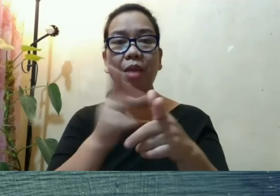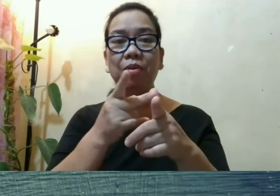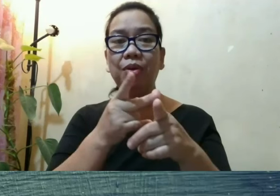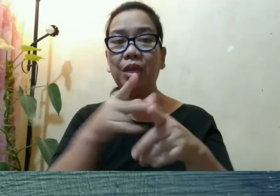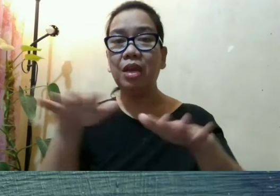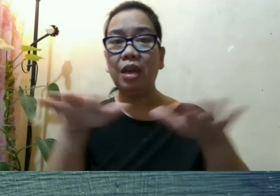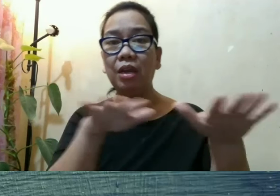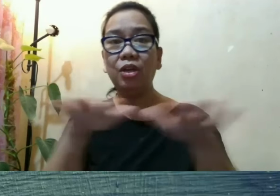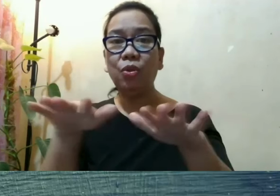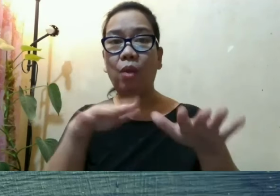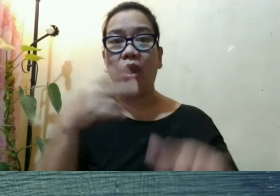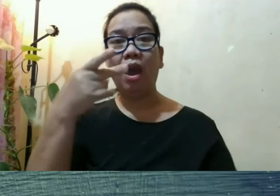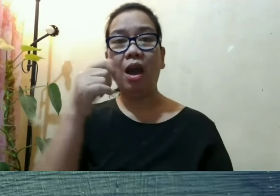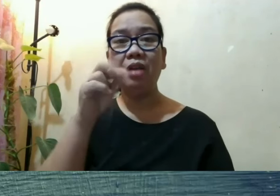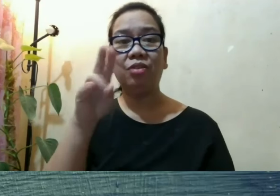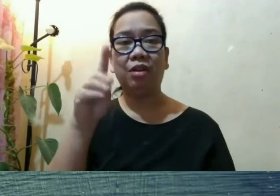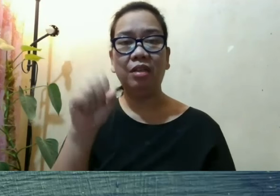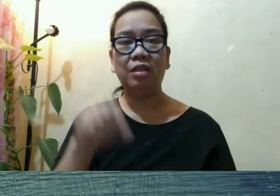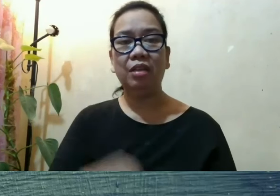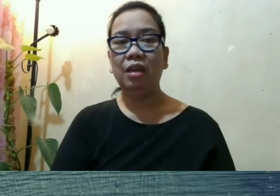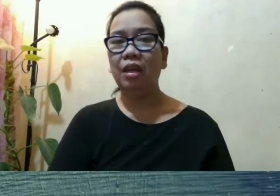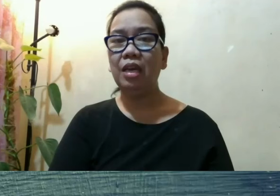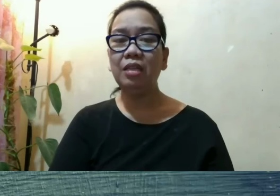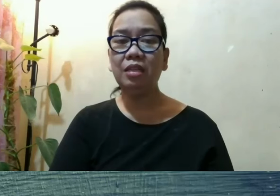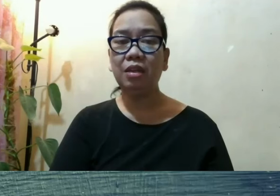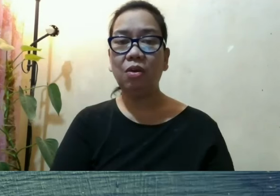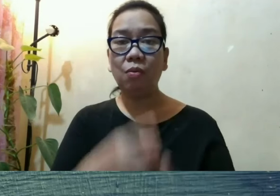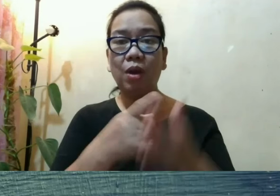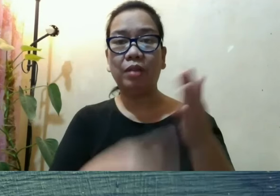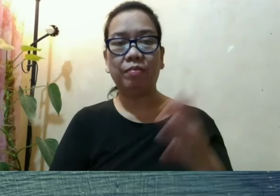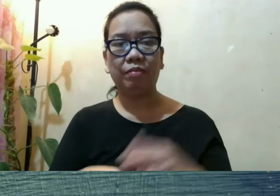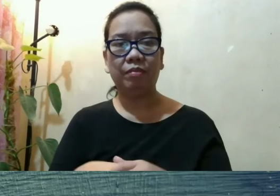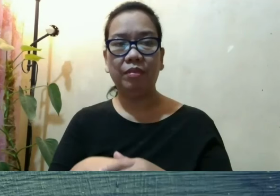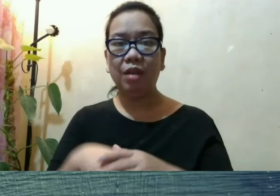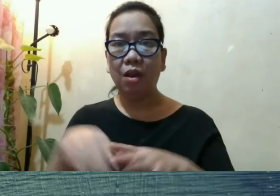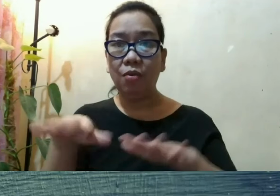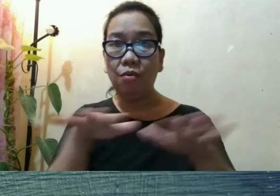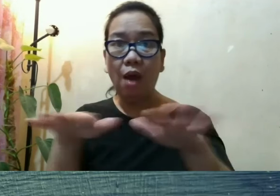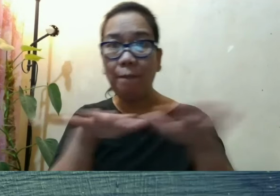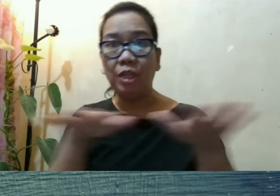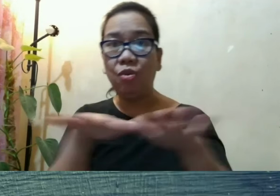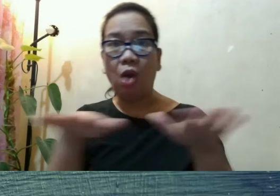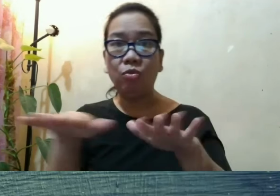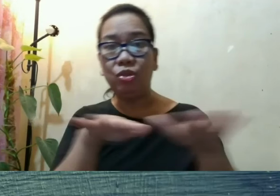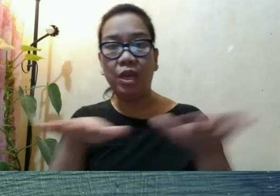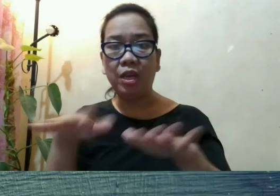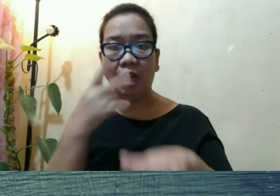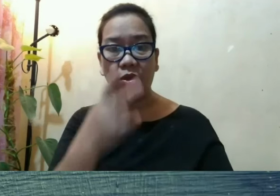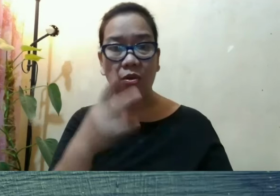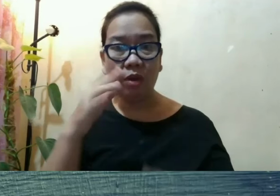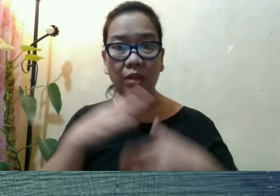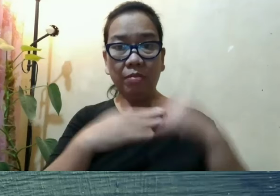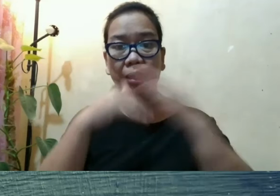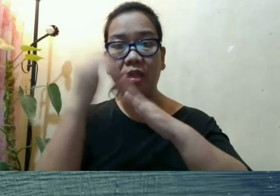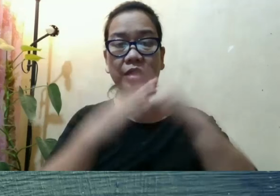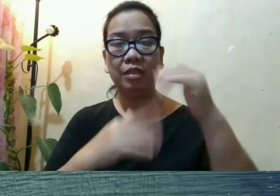The primary earthquake hazard is what? Rapid ground shaking.